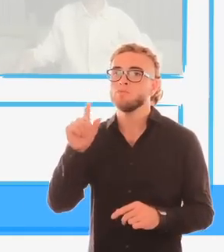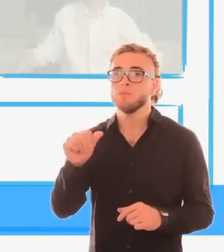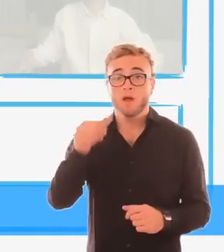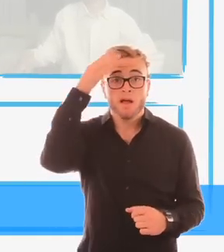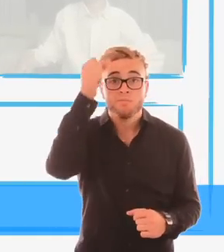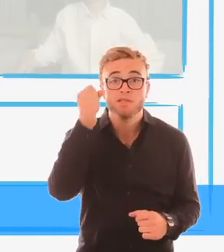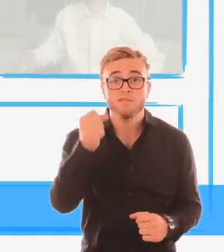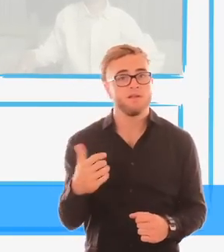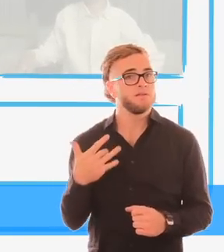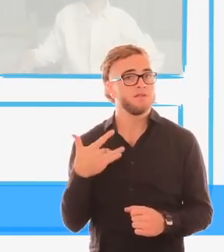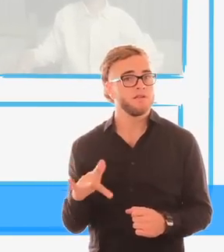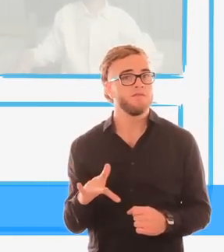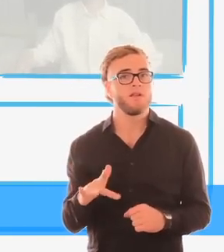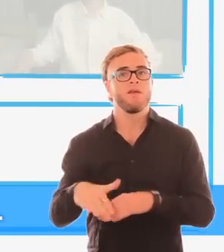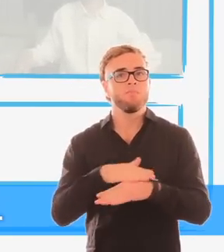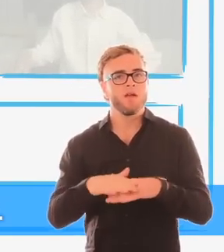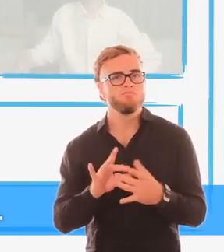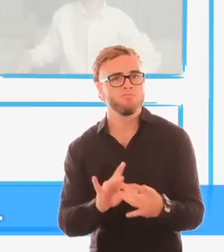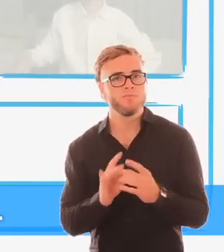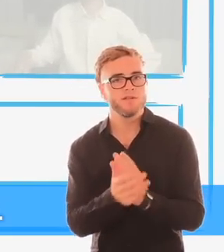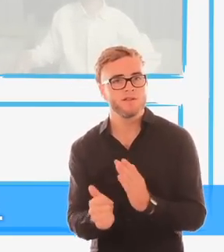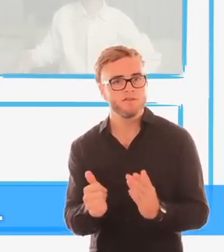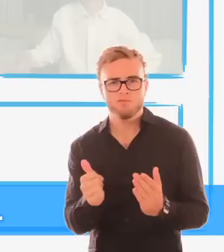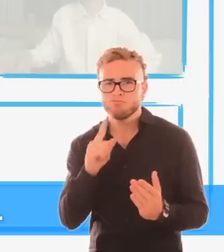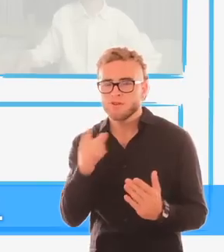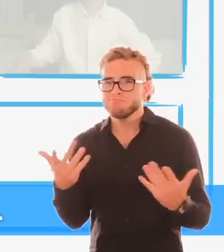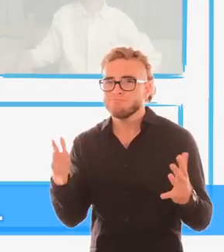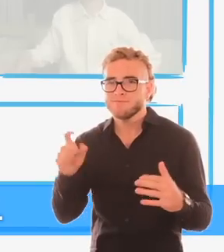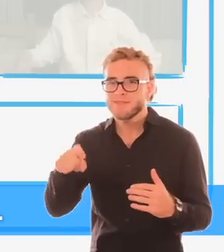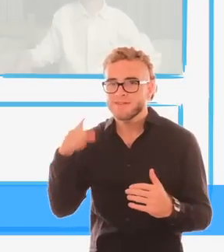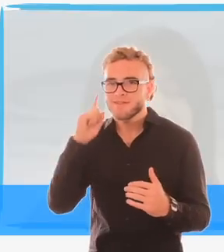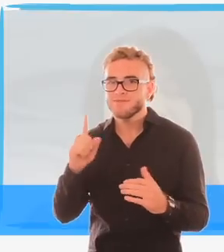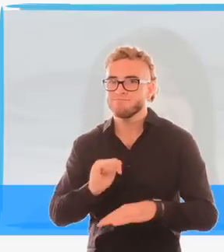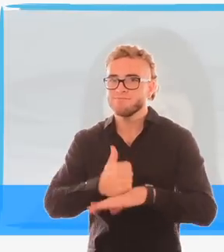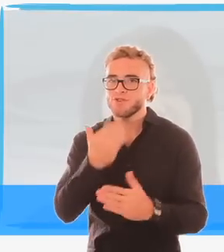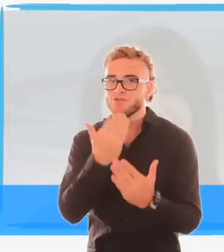often all we need to establish good and mutually satisfactory communication.